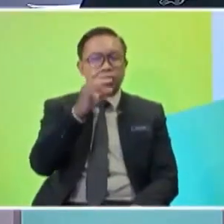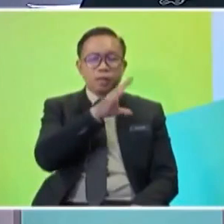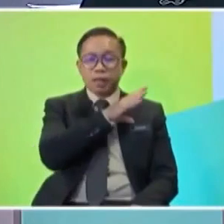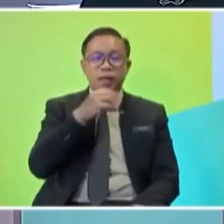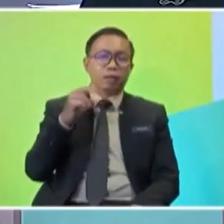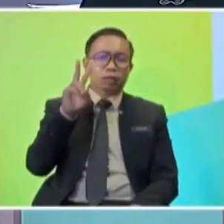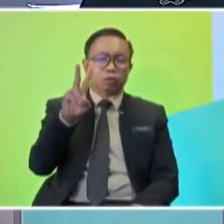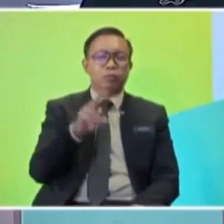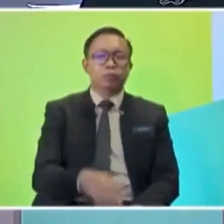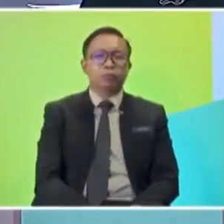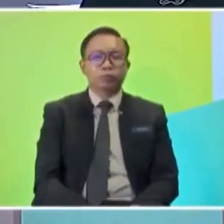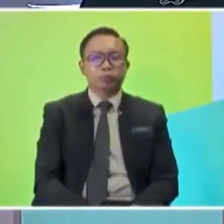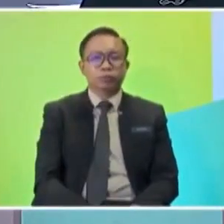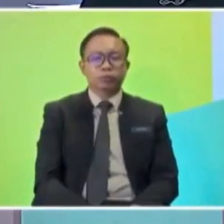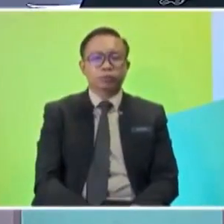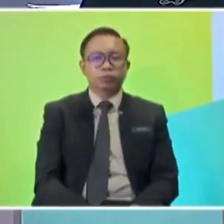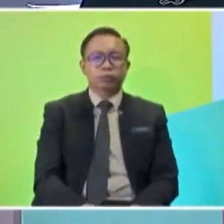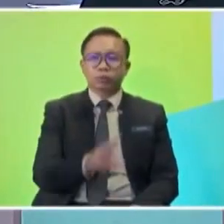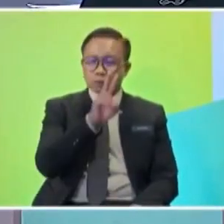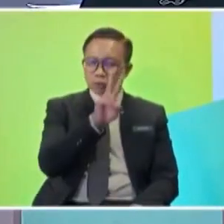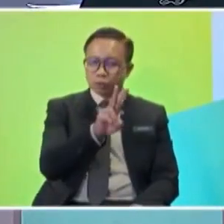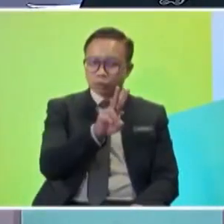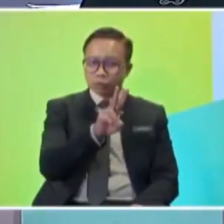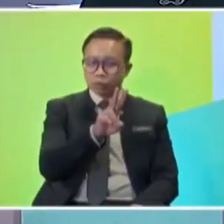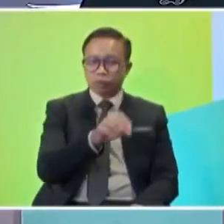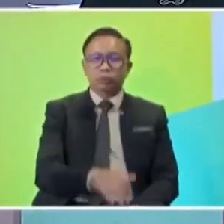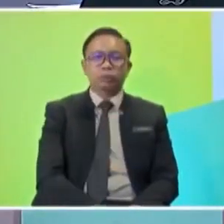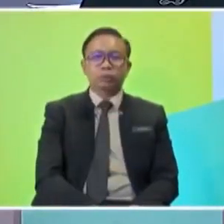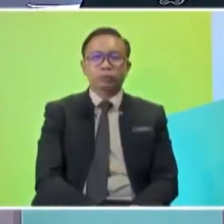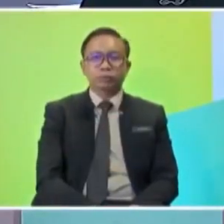you can simplify. Yes. In table 2, we have 2, and in table 2 also,